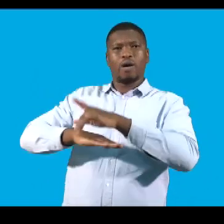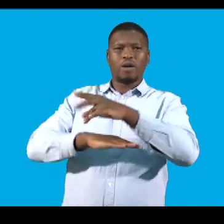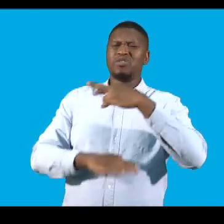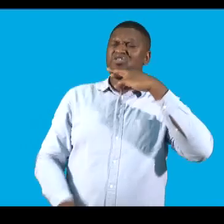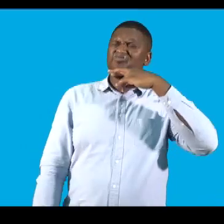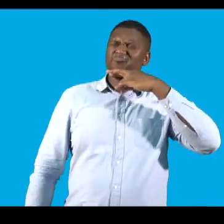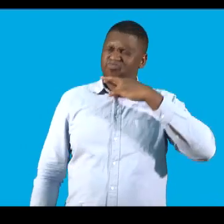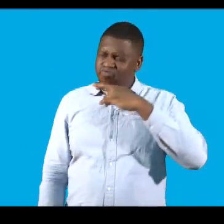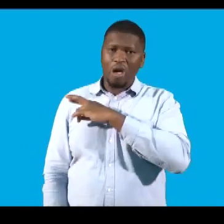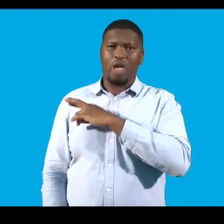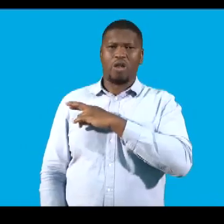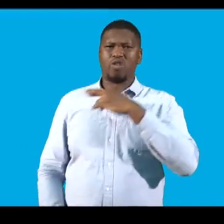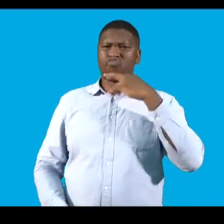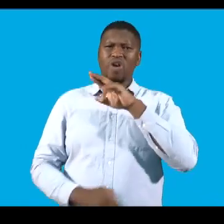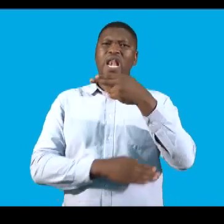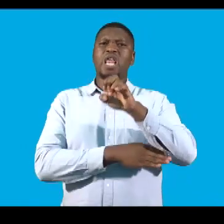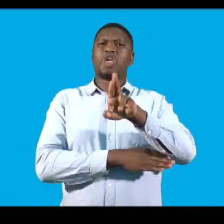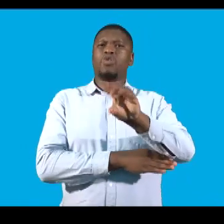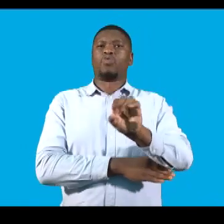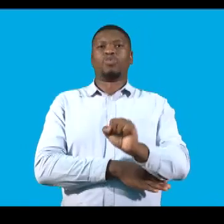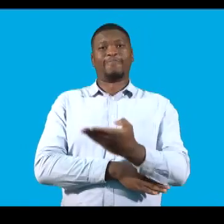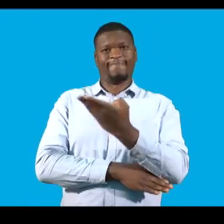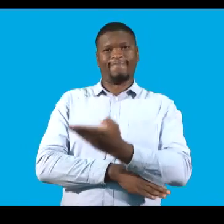the real heroes.